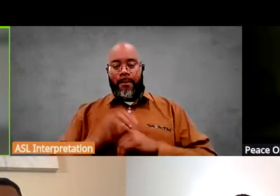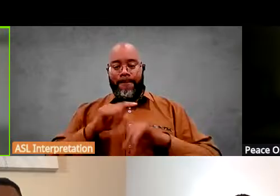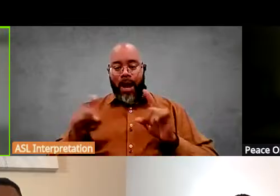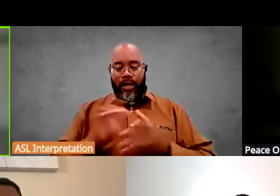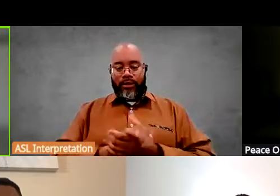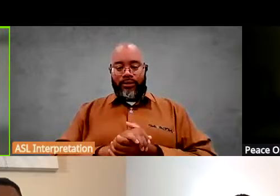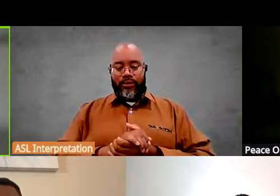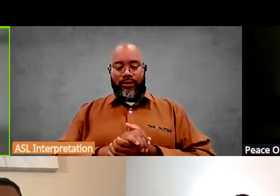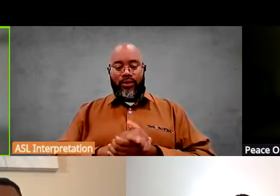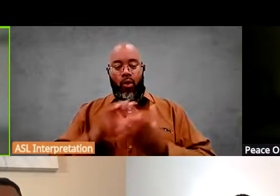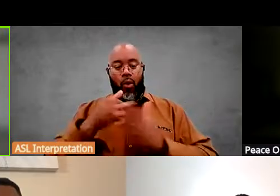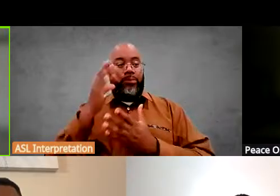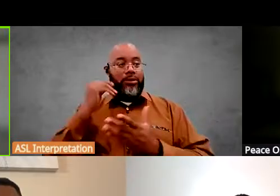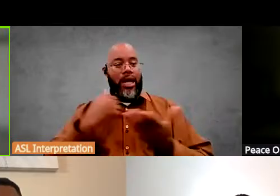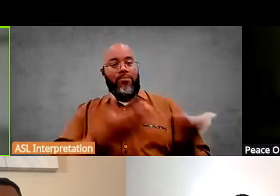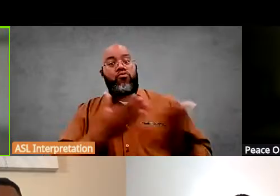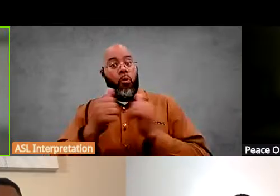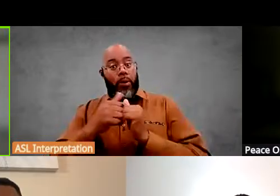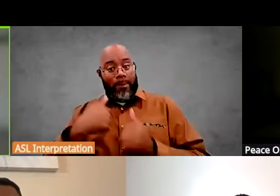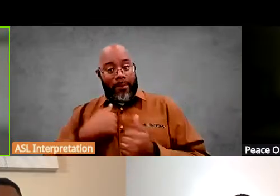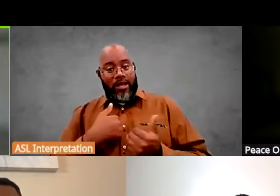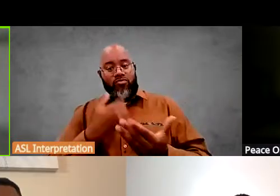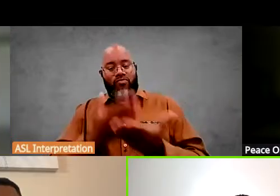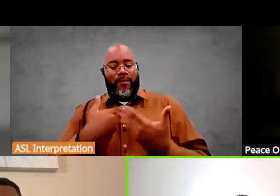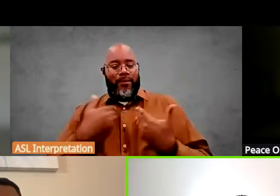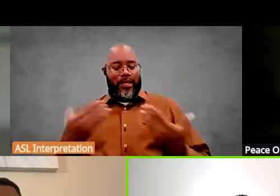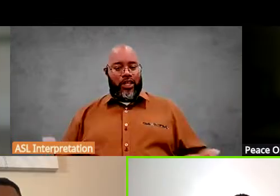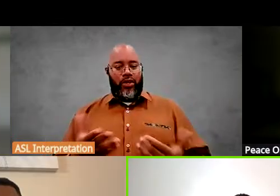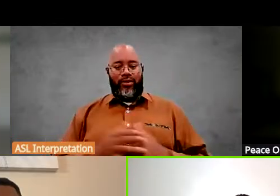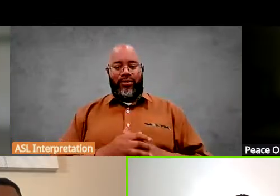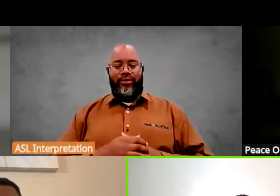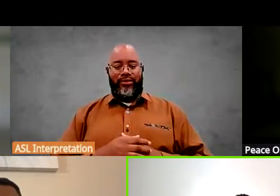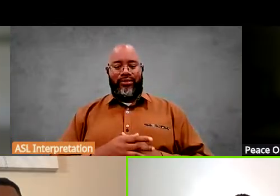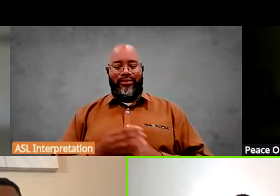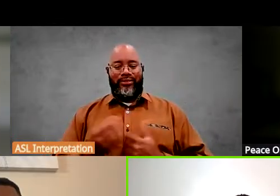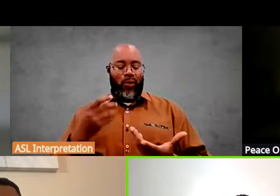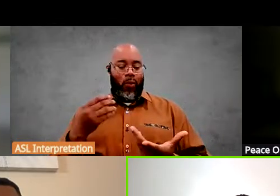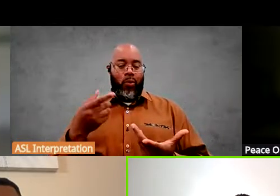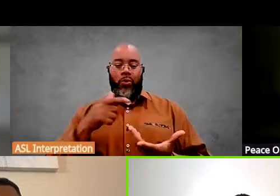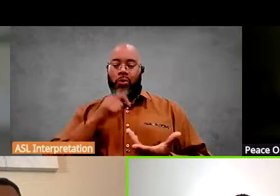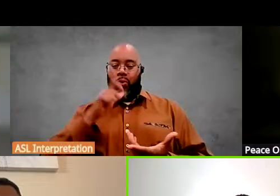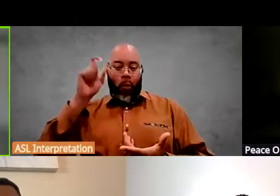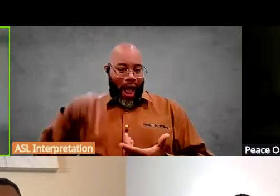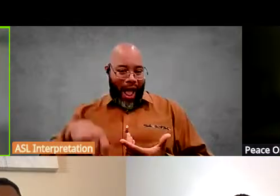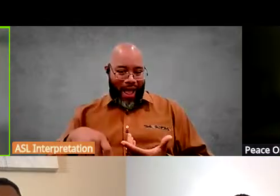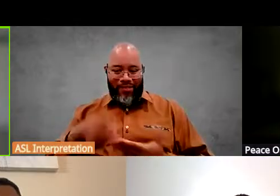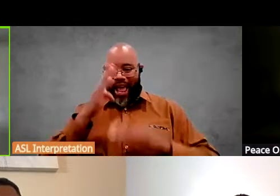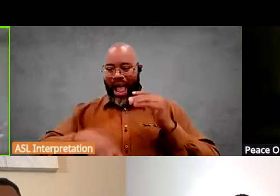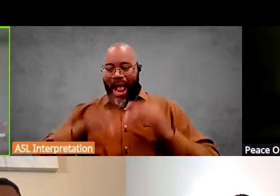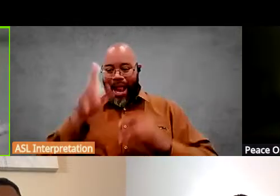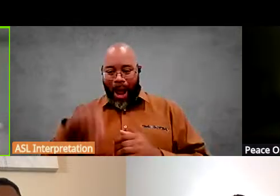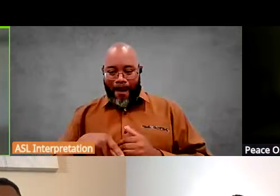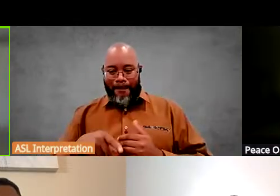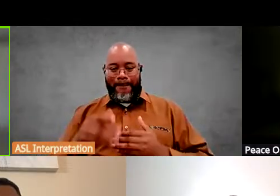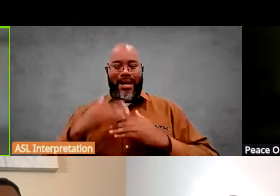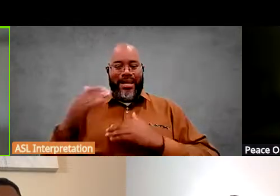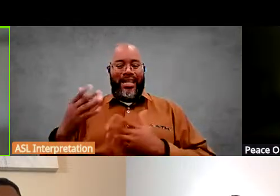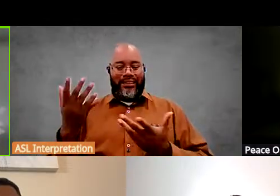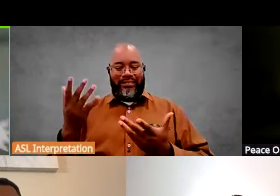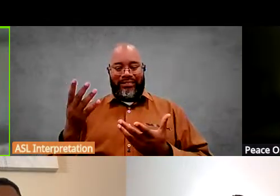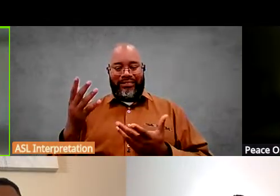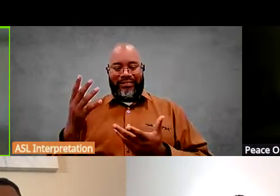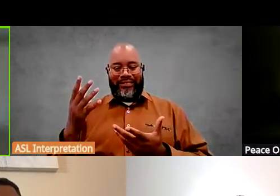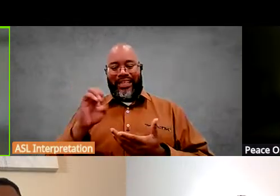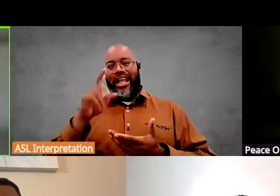that experience that I brought with me got me here. And Mm. yeah, so you don't have to end up being the next Elon Musk. You can end up being